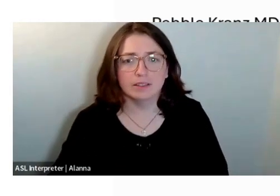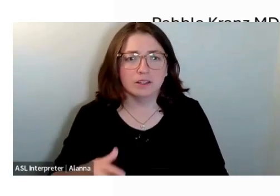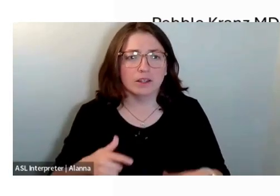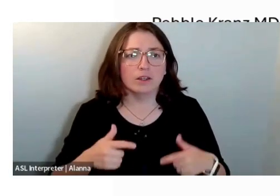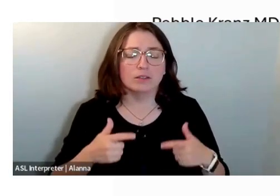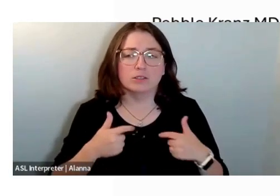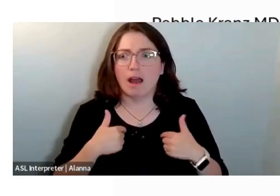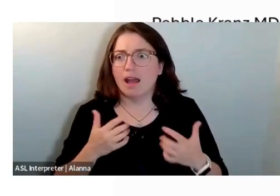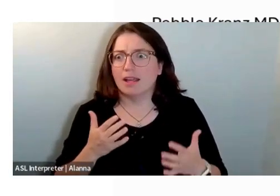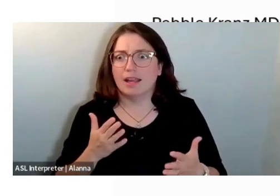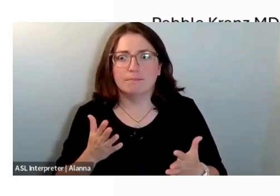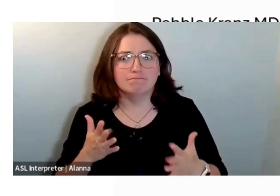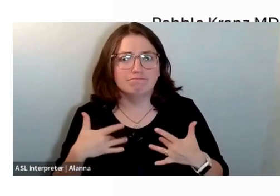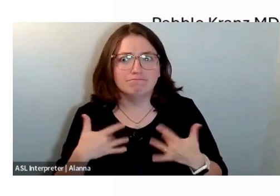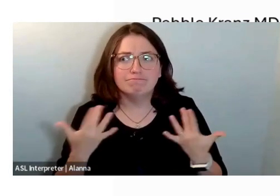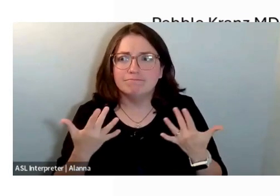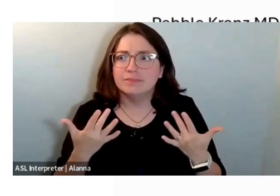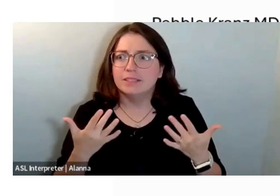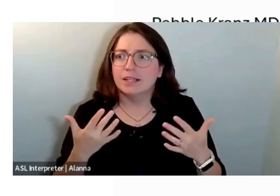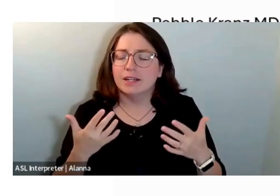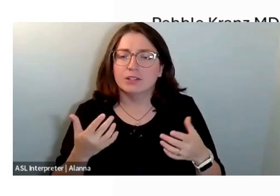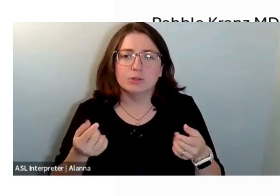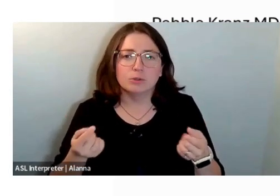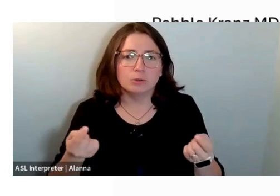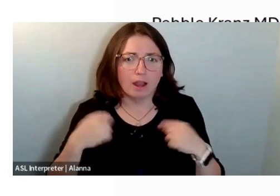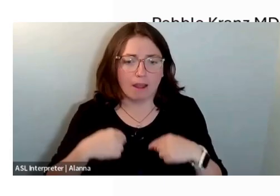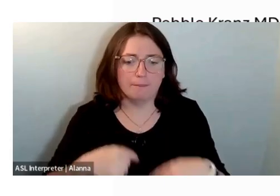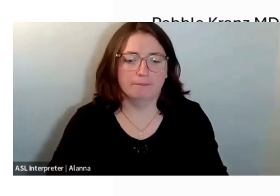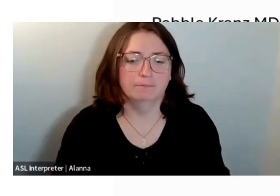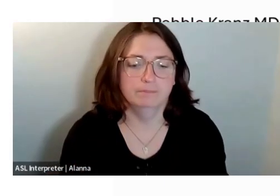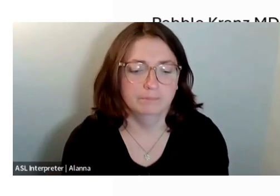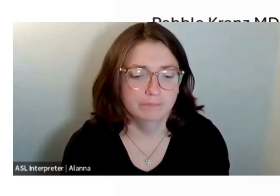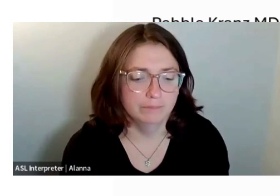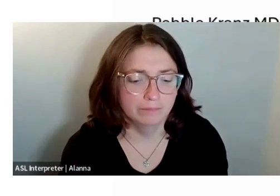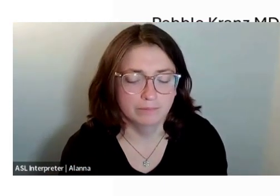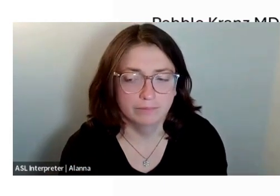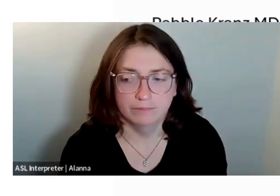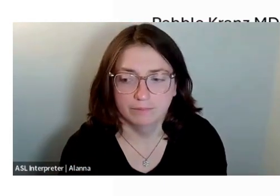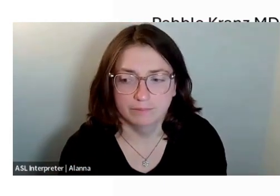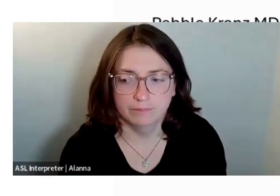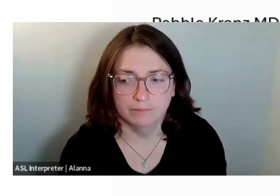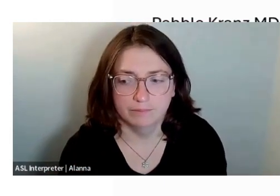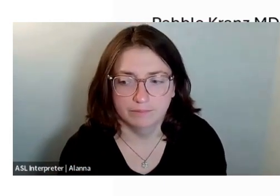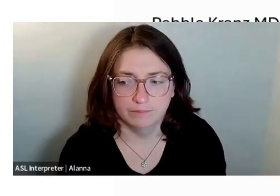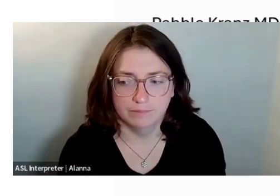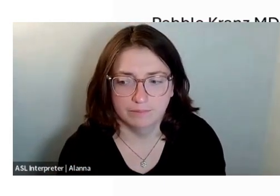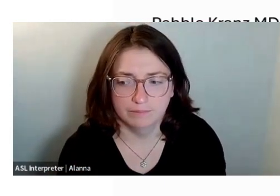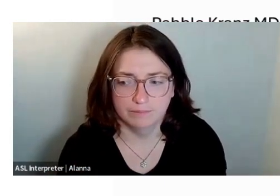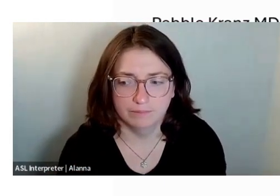delighted to be here. Is my screen showing as intended?